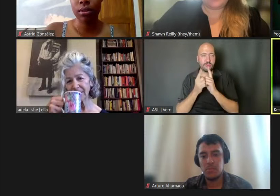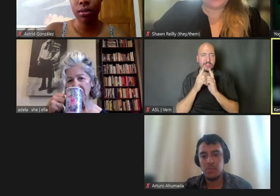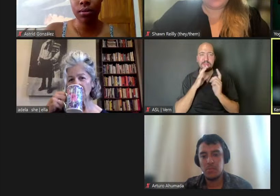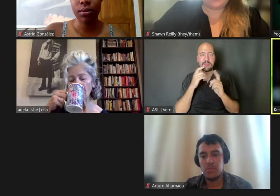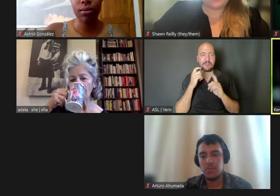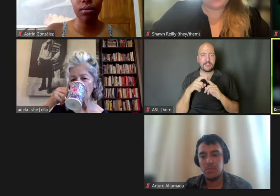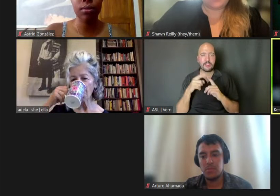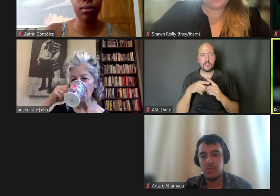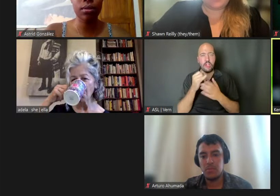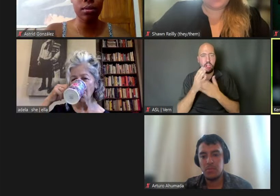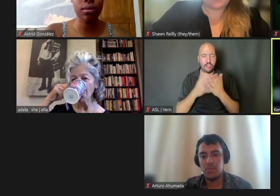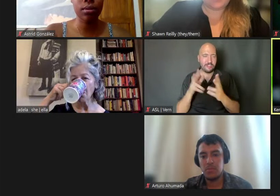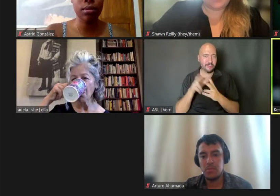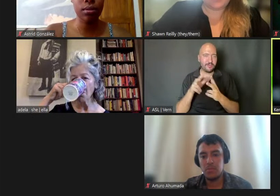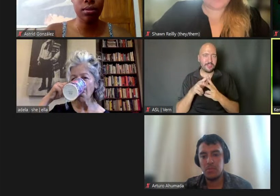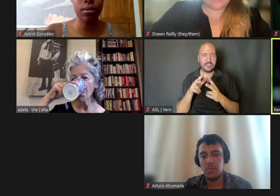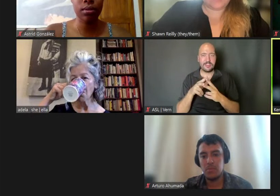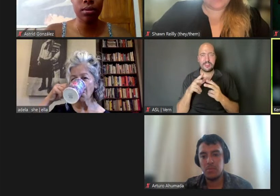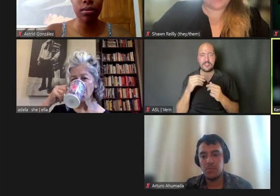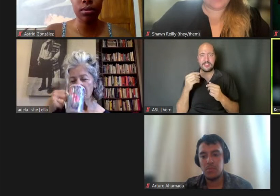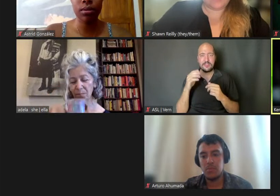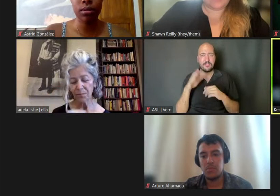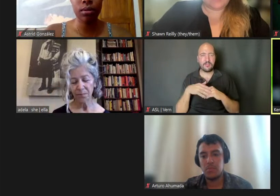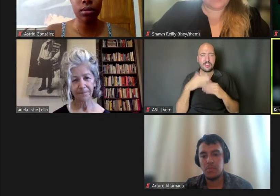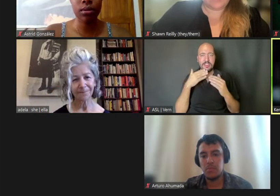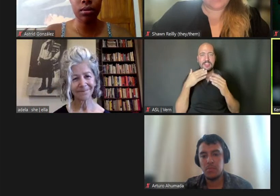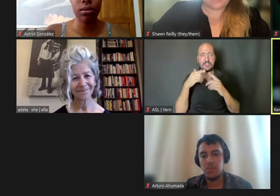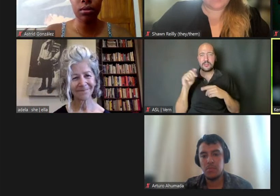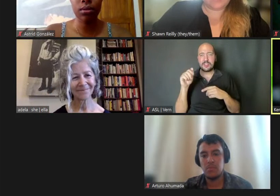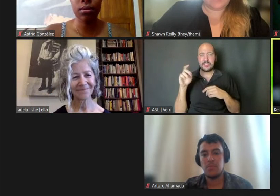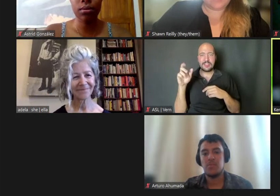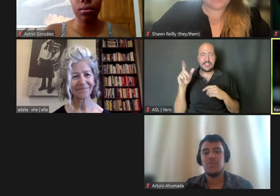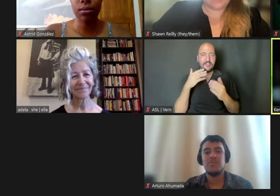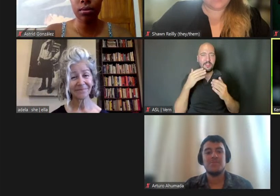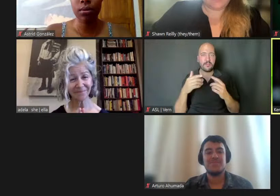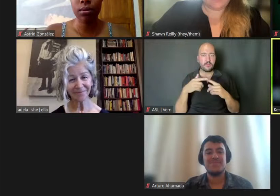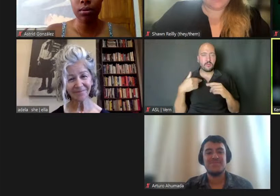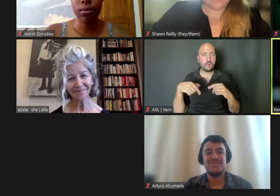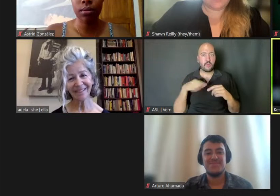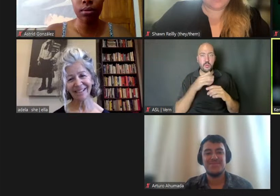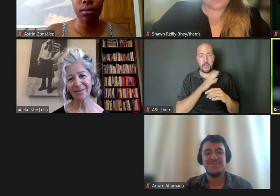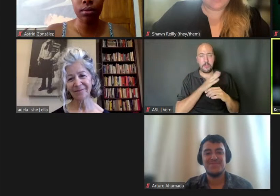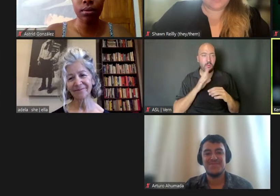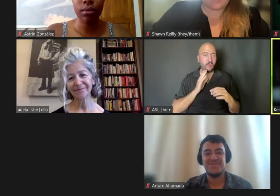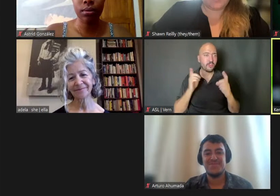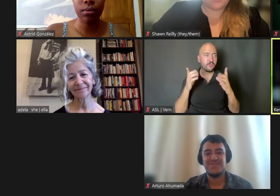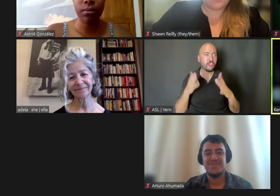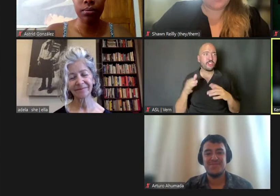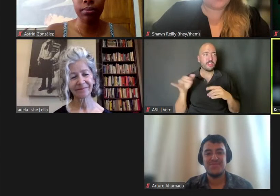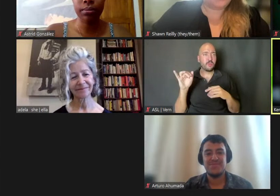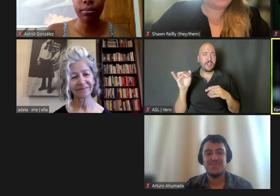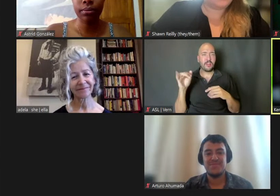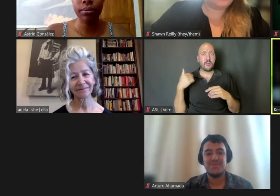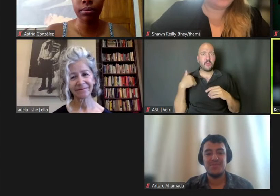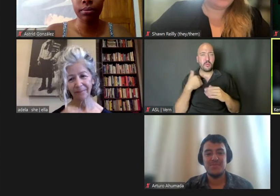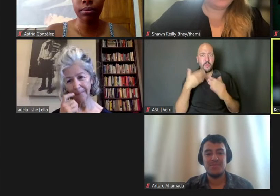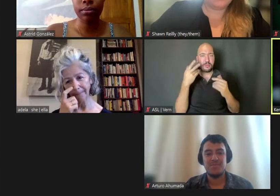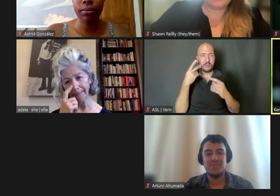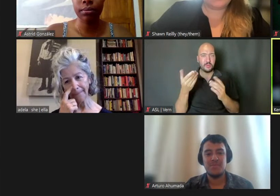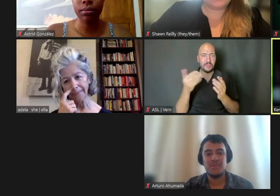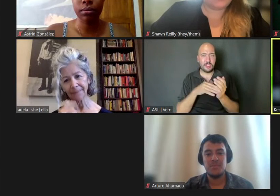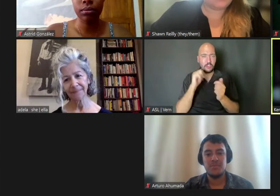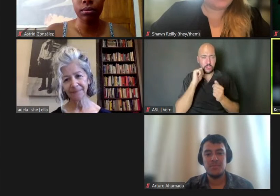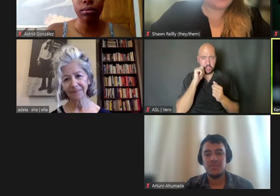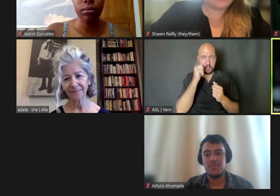Astrid, Shawn, and Yogesh, and of course to the wonderful Adela. Thank you to our wonderful board of directors as well. We hope to see you